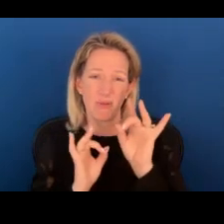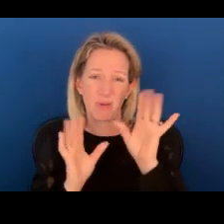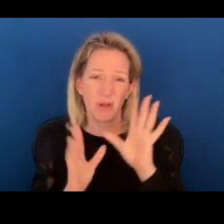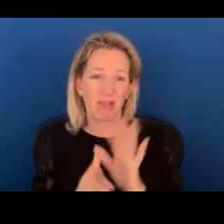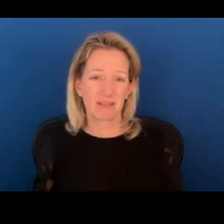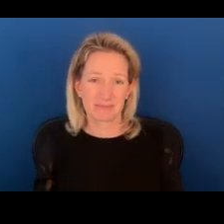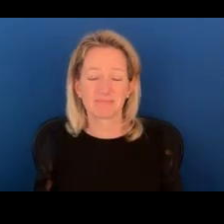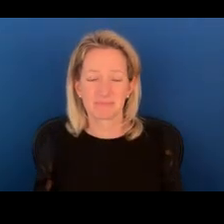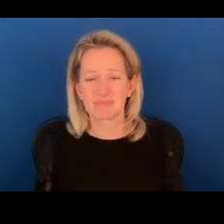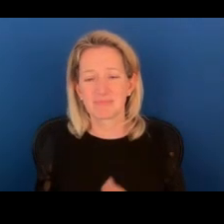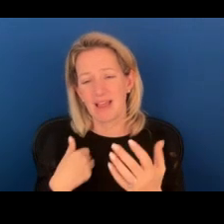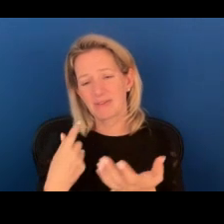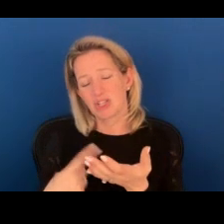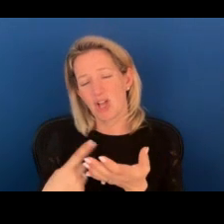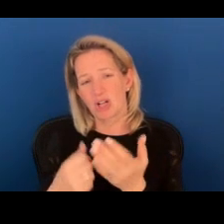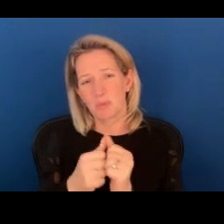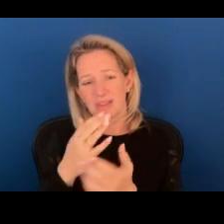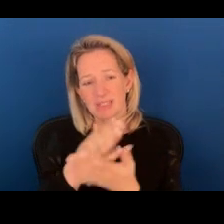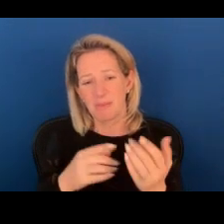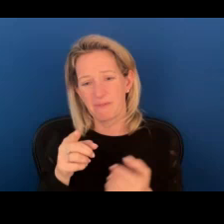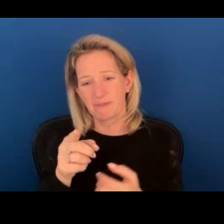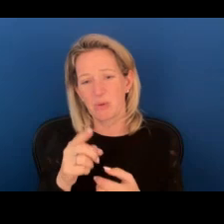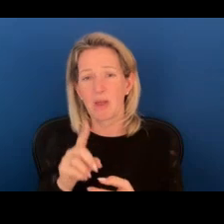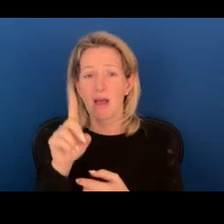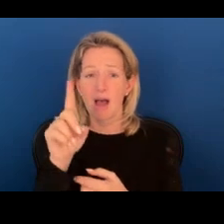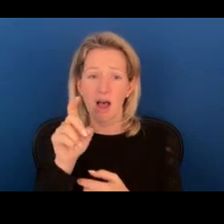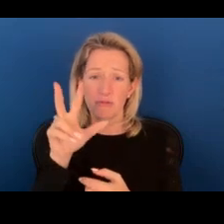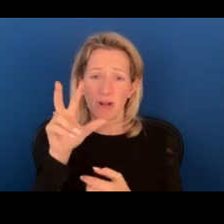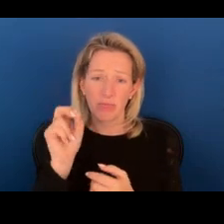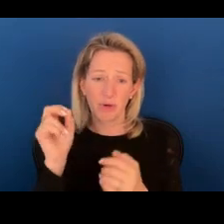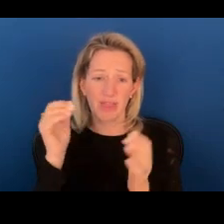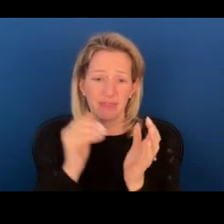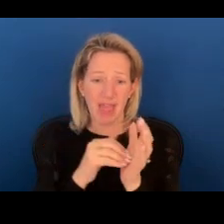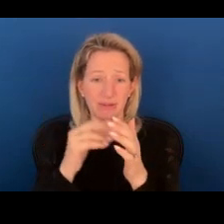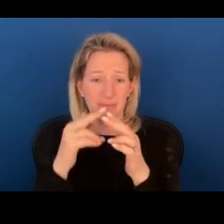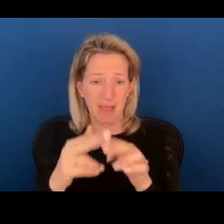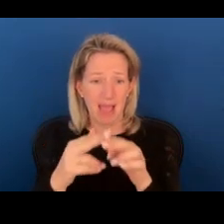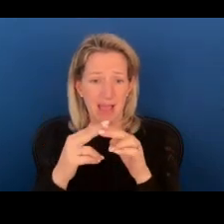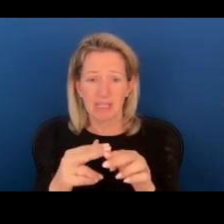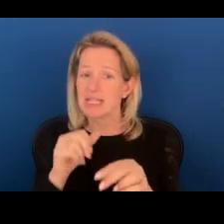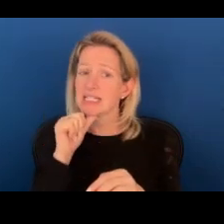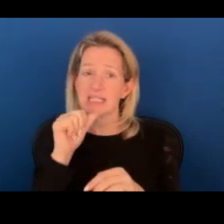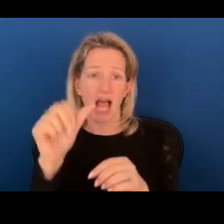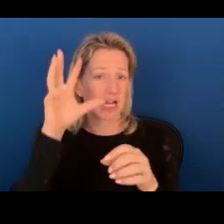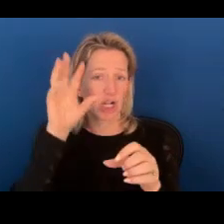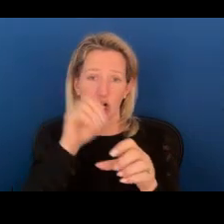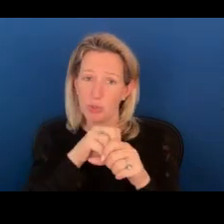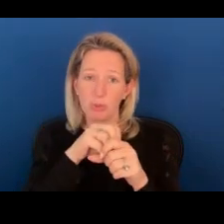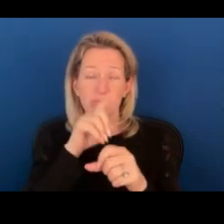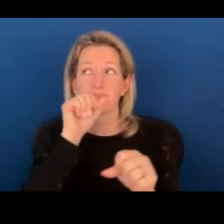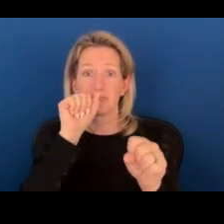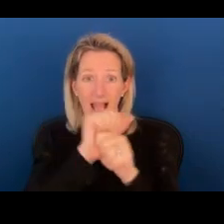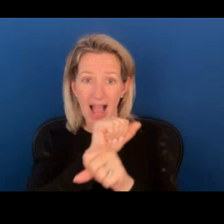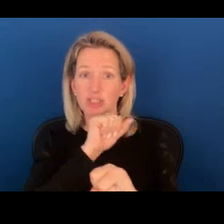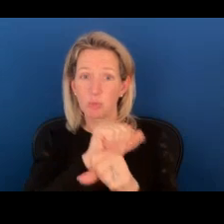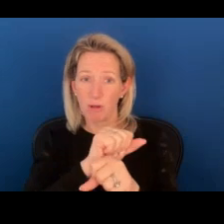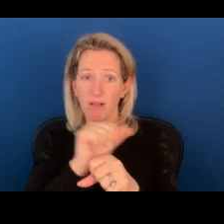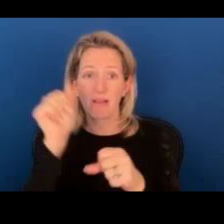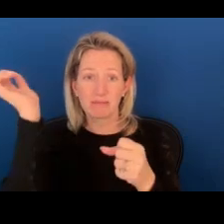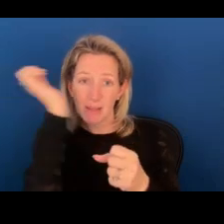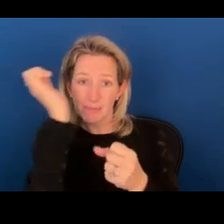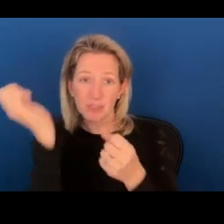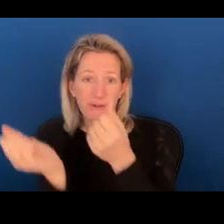you about it, but that 130,000 pounds does not include the several dumpster fires, the debris that's out there,